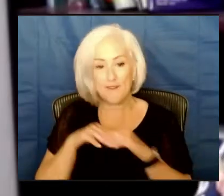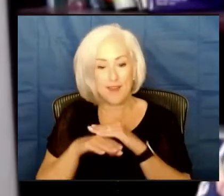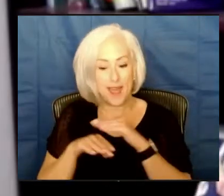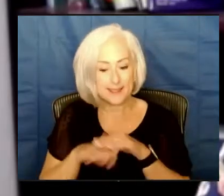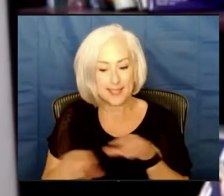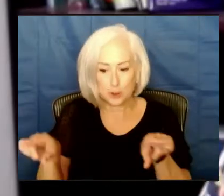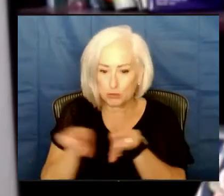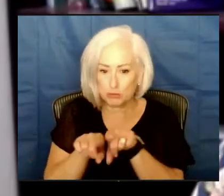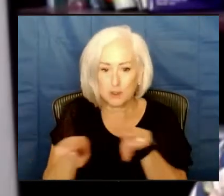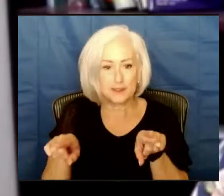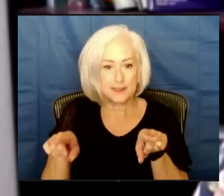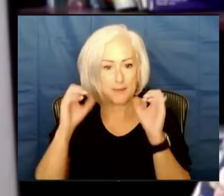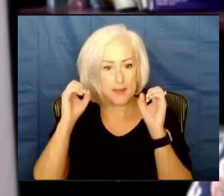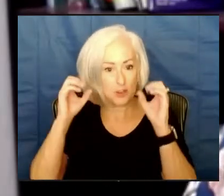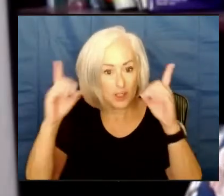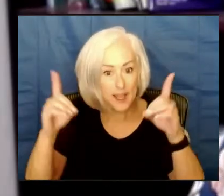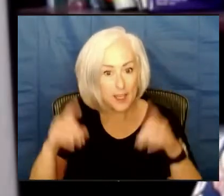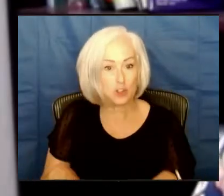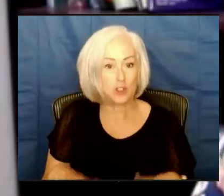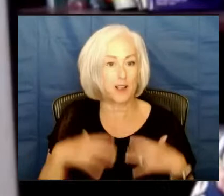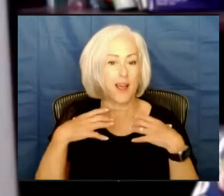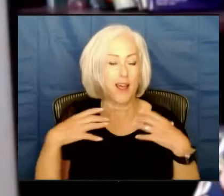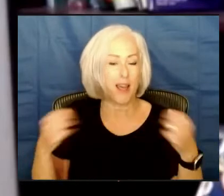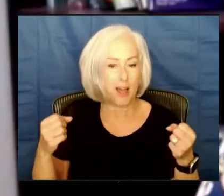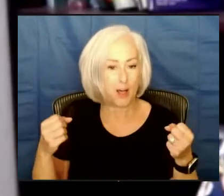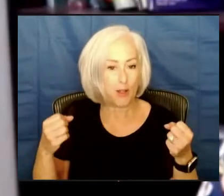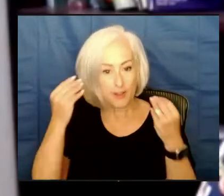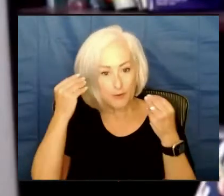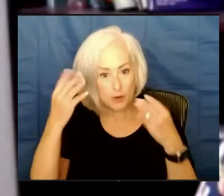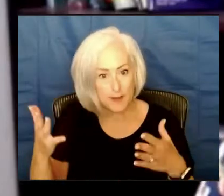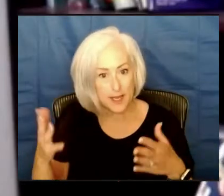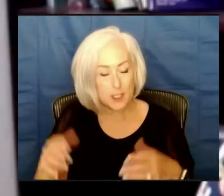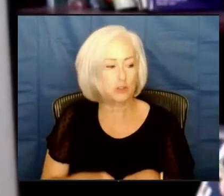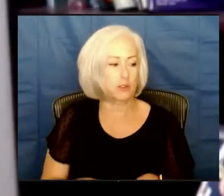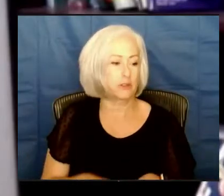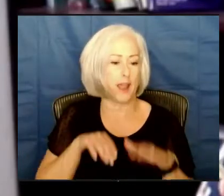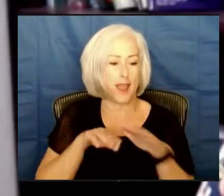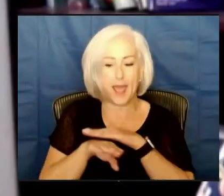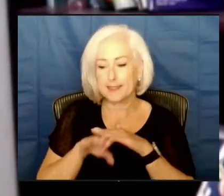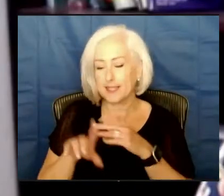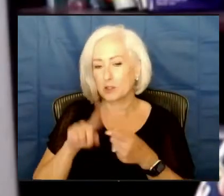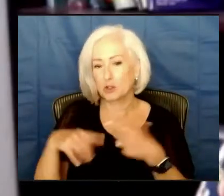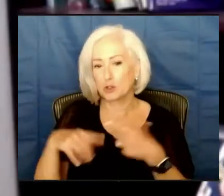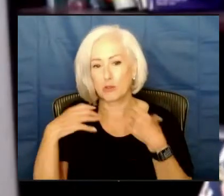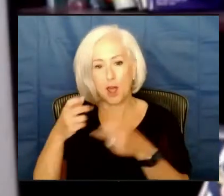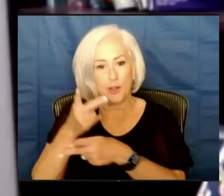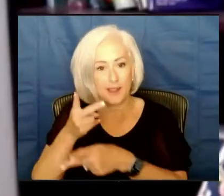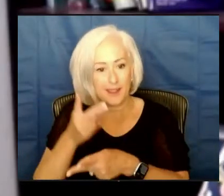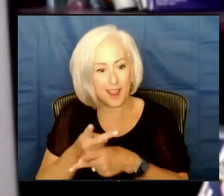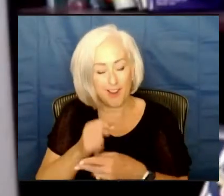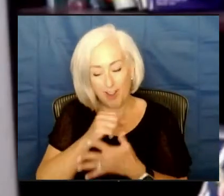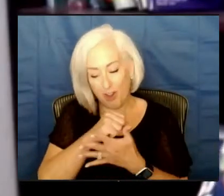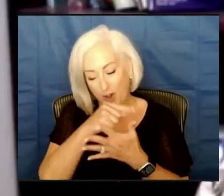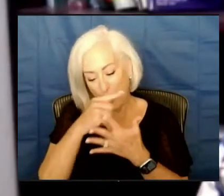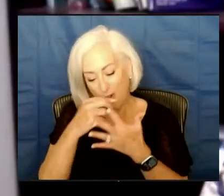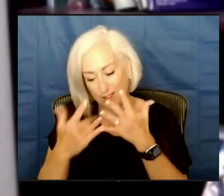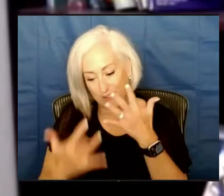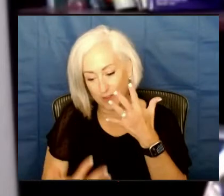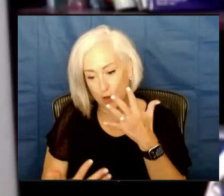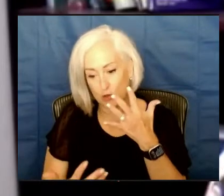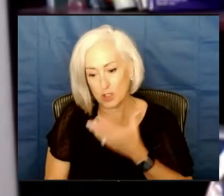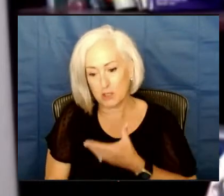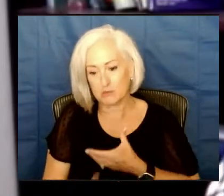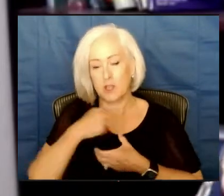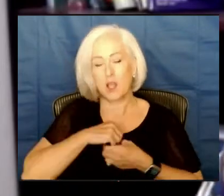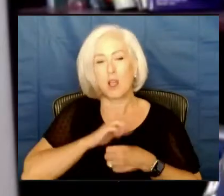education, health literacy, access to care. All those things are just wear and tear on the body, right? We talk